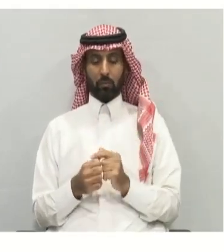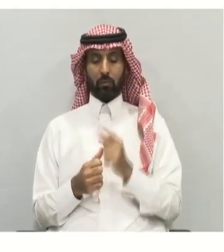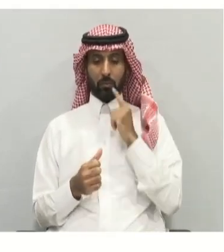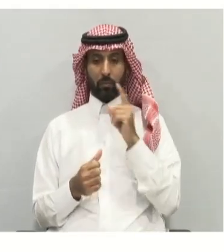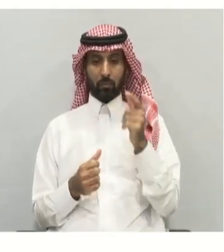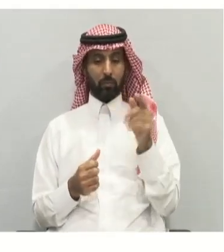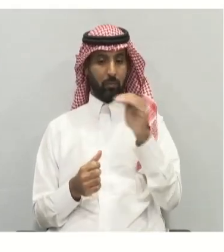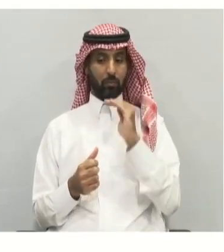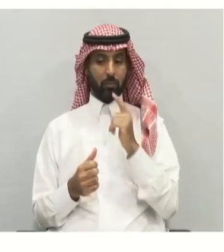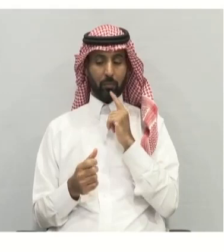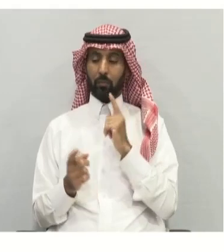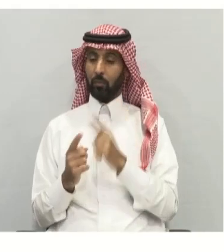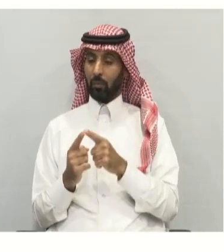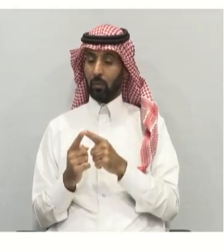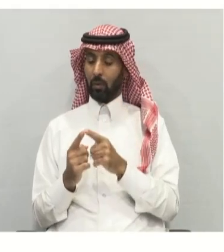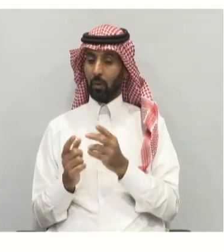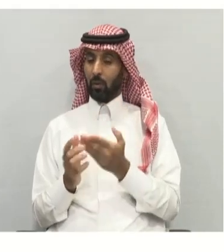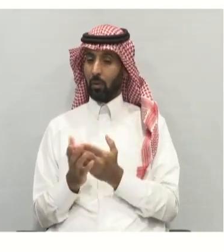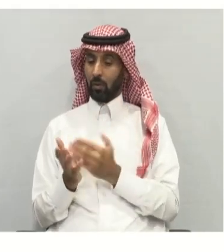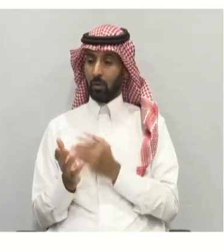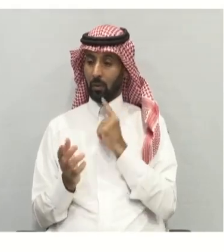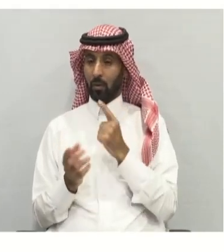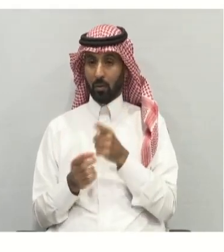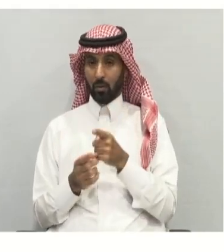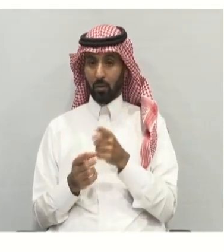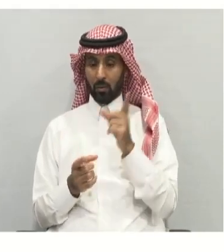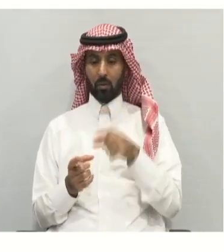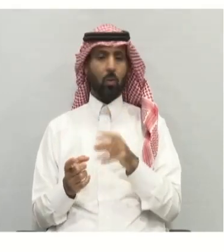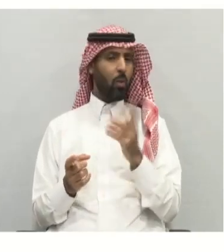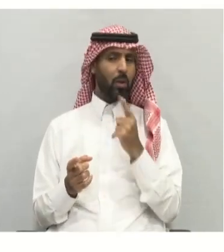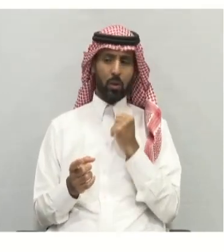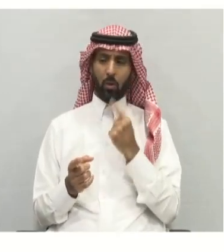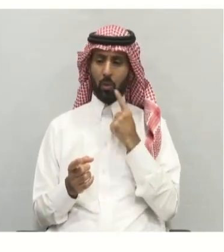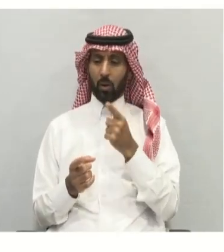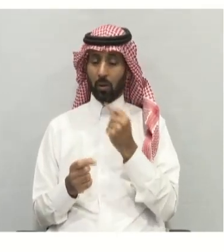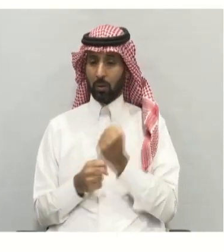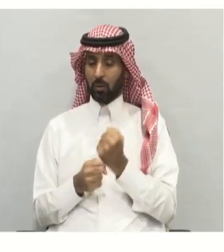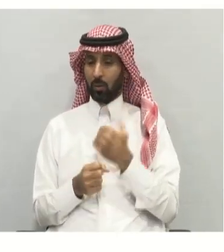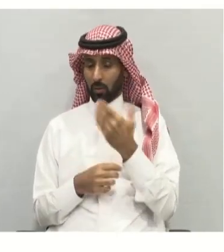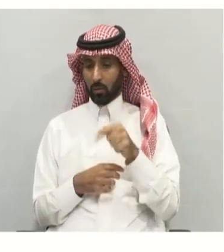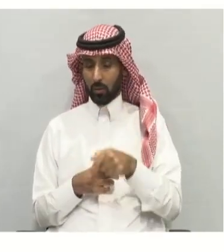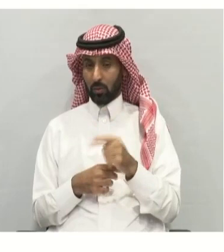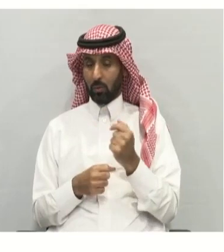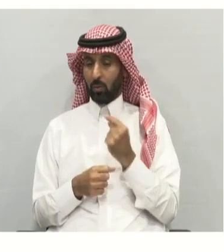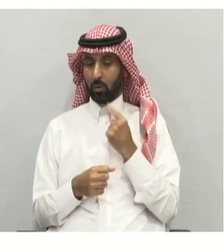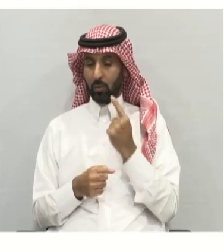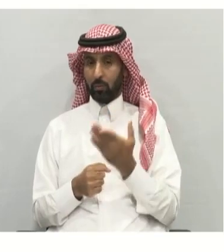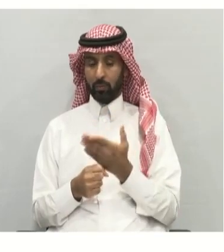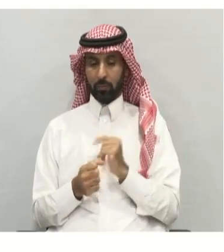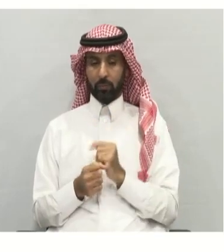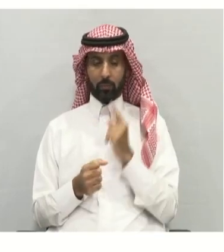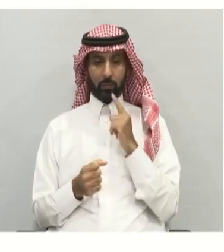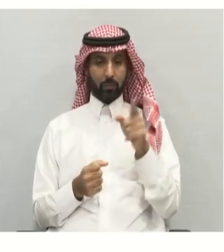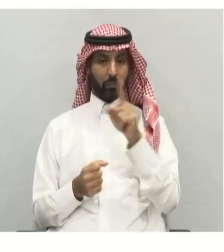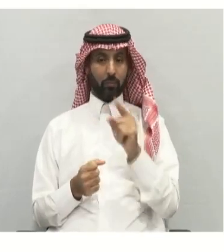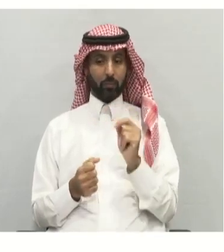answer to a suggestion. For example, when someone says, what do you want to do now? What do you want to do now? So this is a